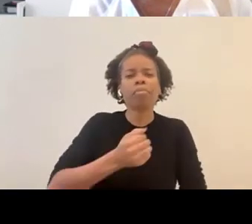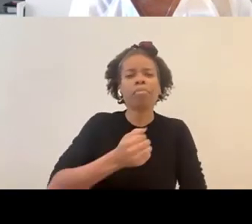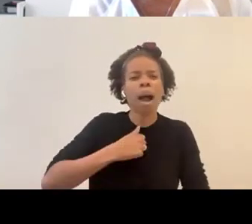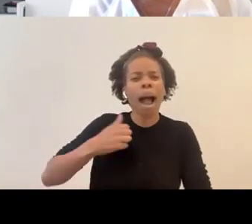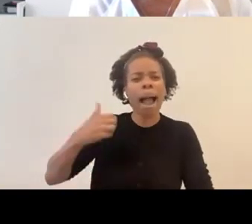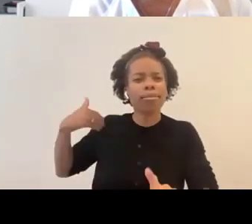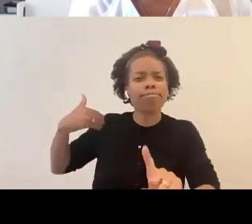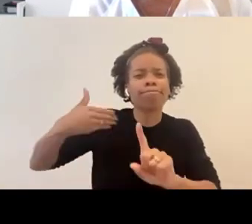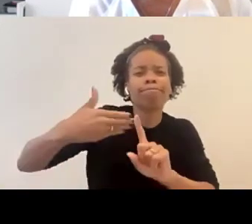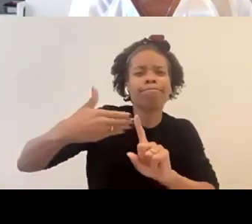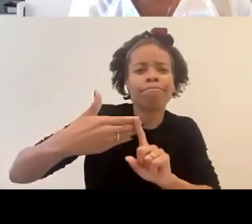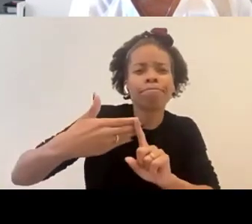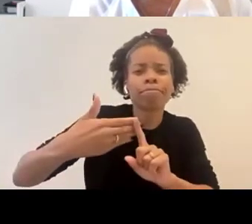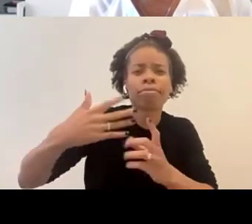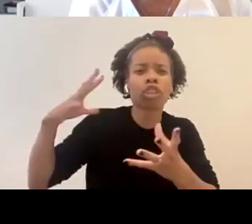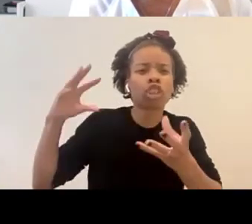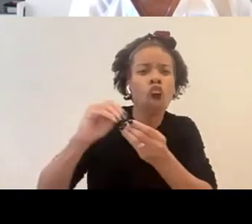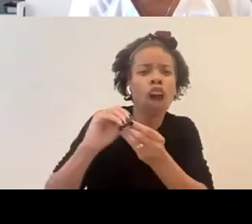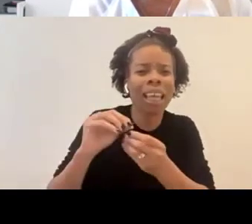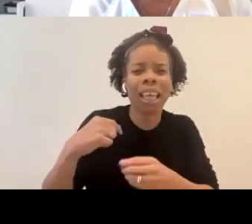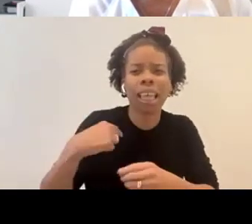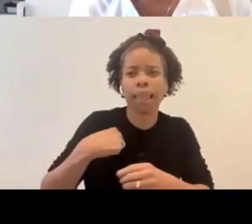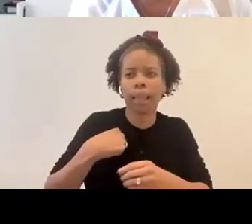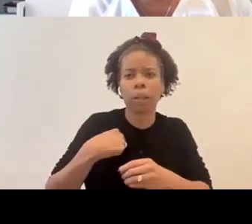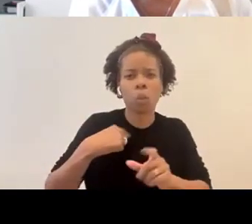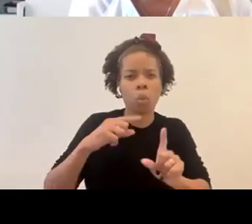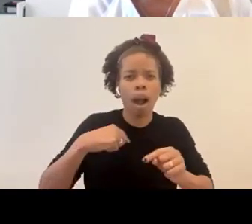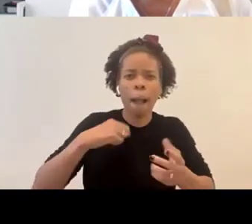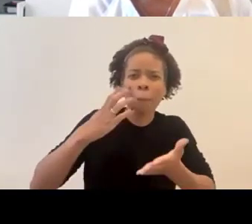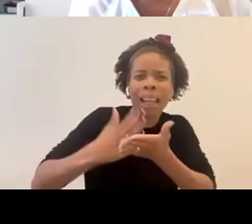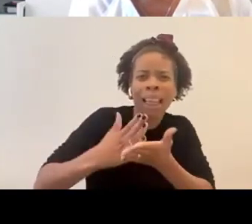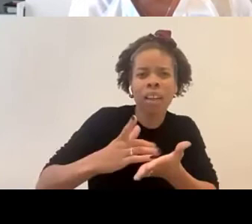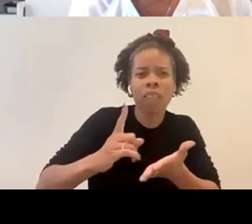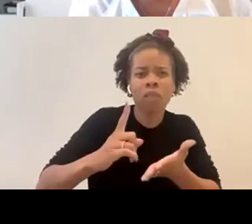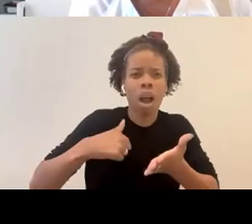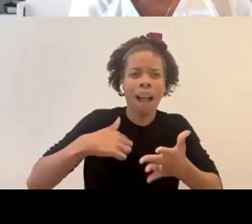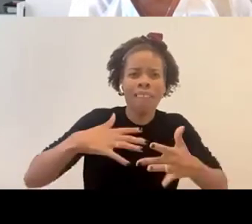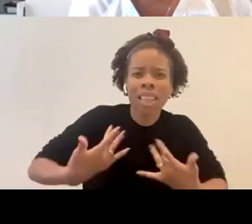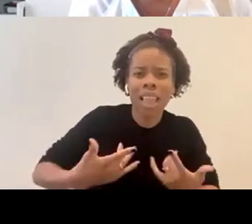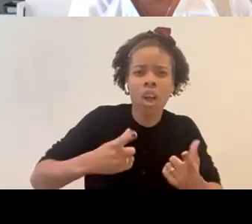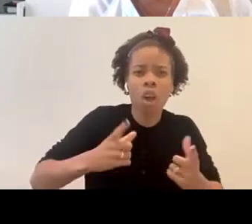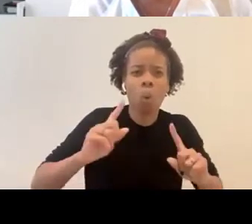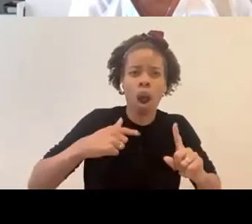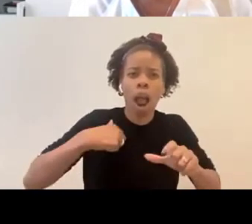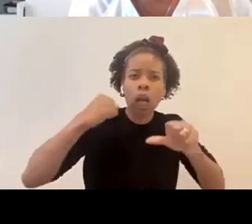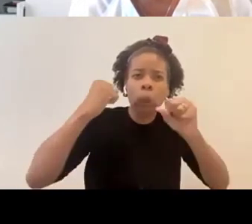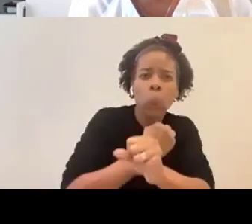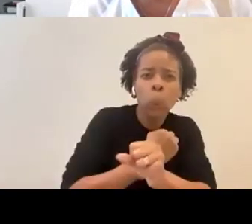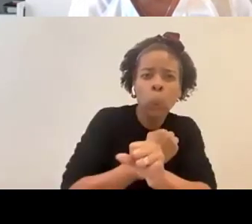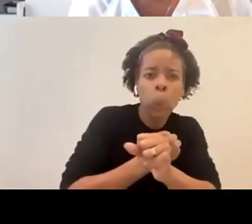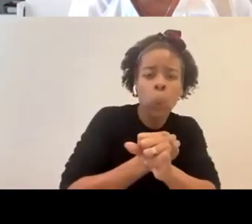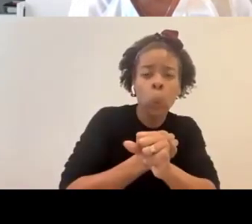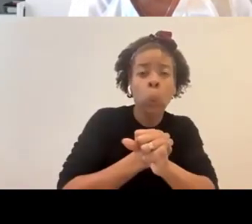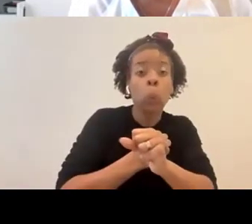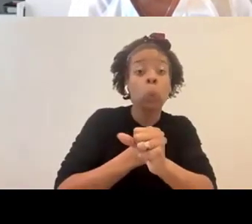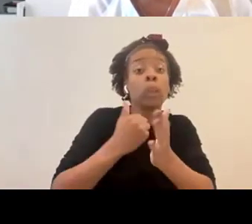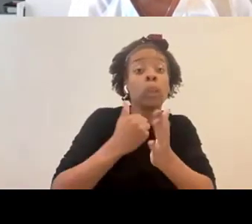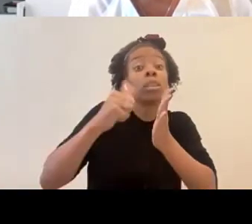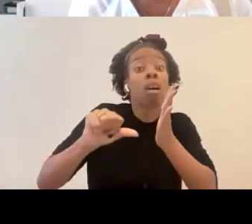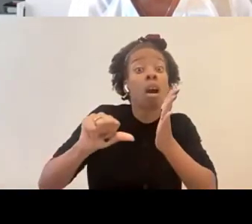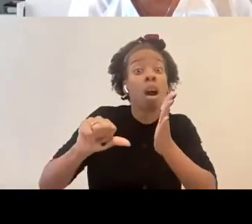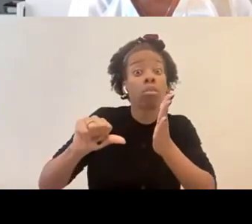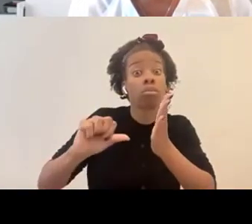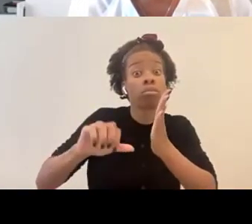of what I believe in and what I think is very deeply rooted in a lot of very,